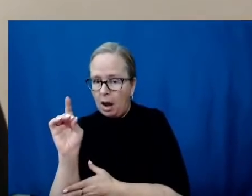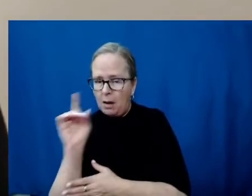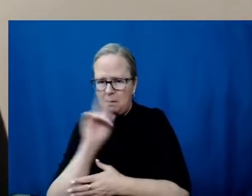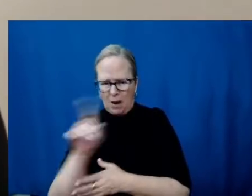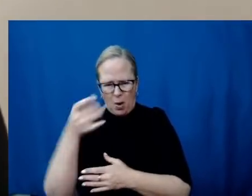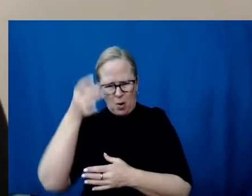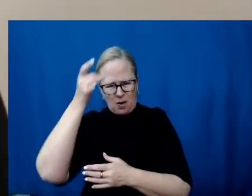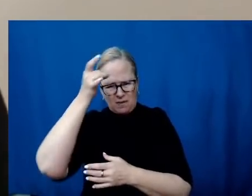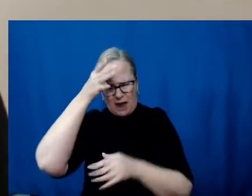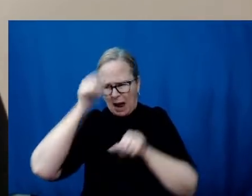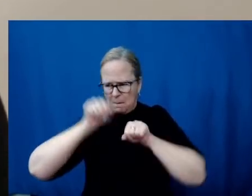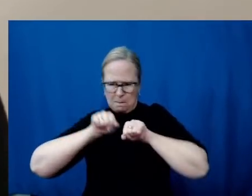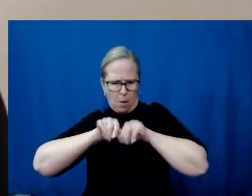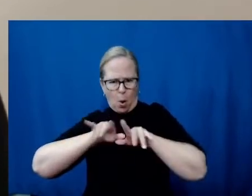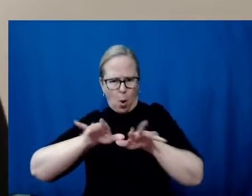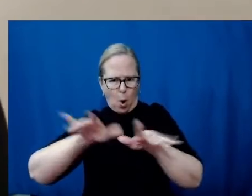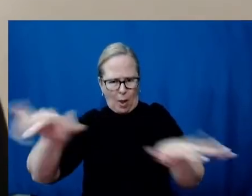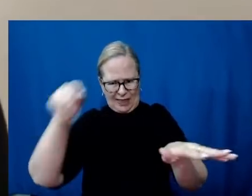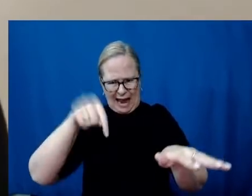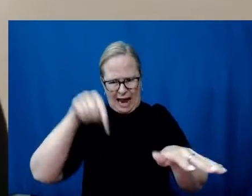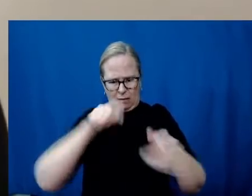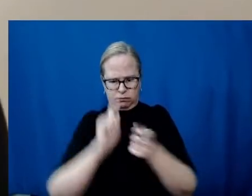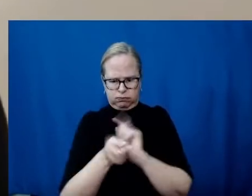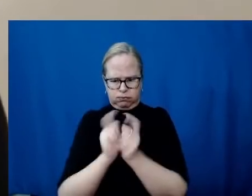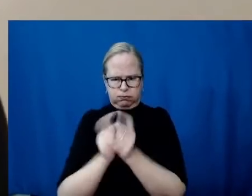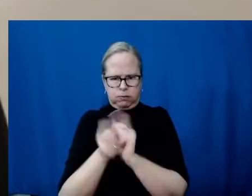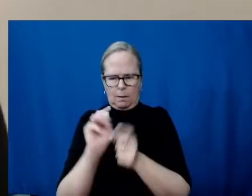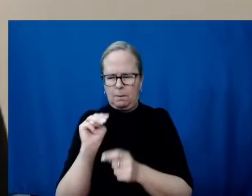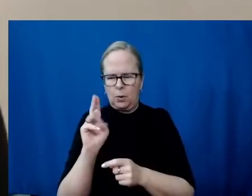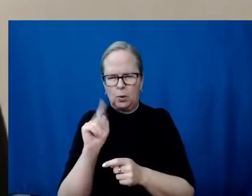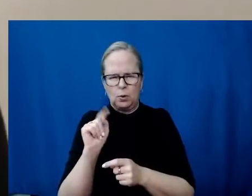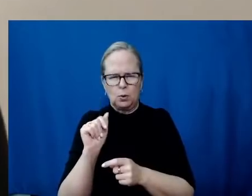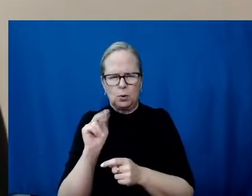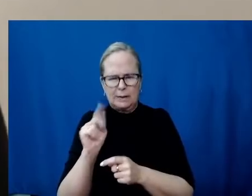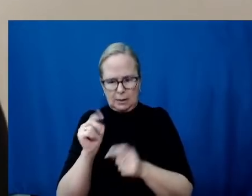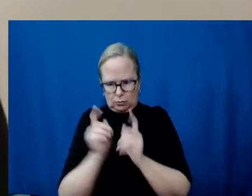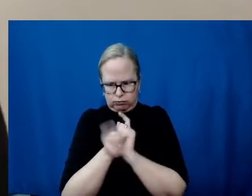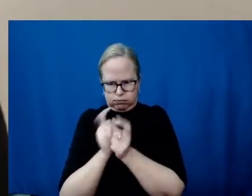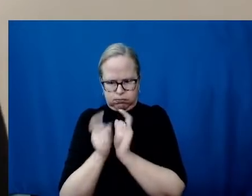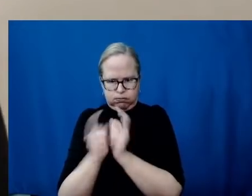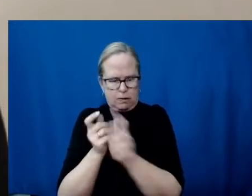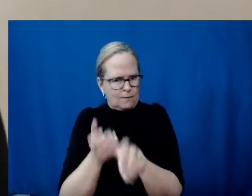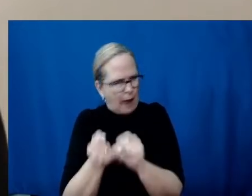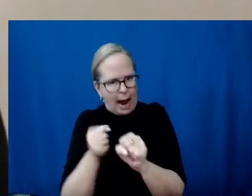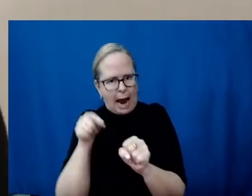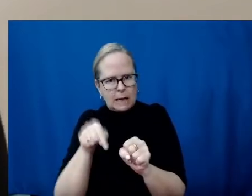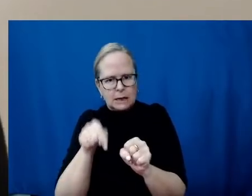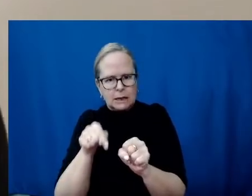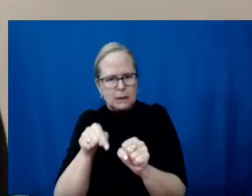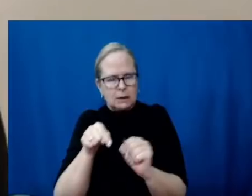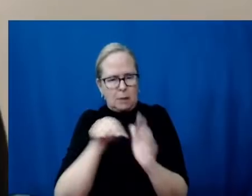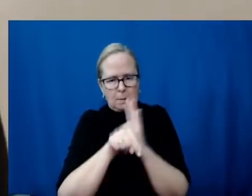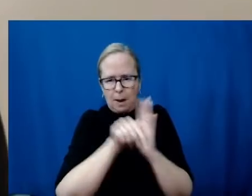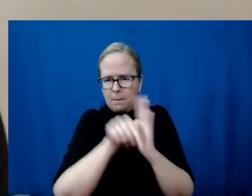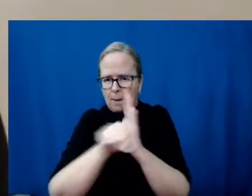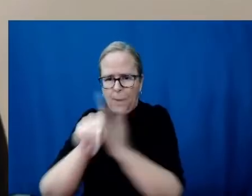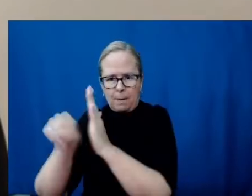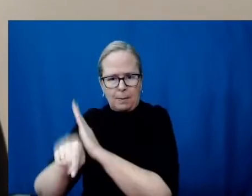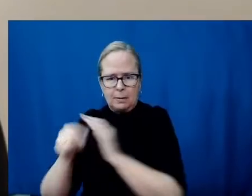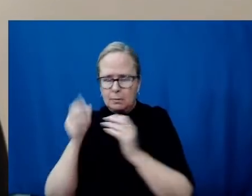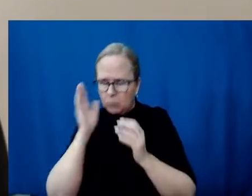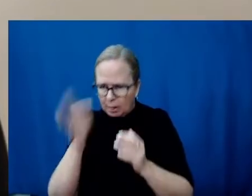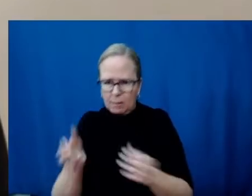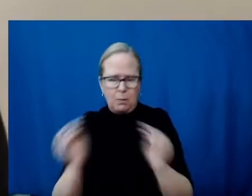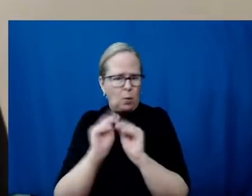much more people. And also it mutates very fast. We have new variants popping up much faster